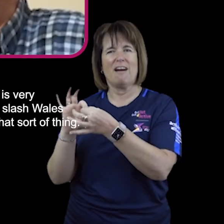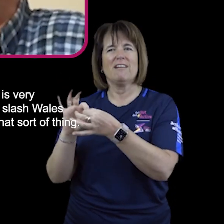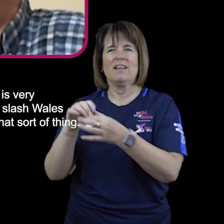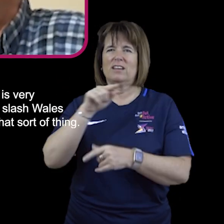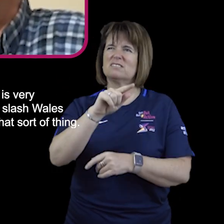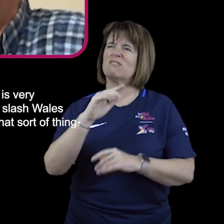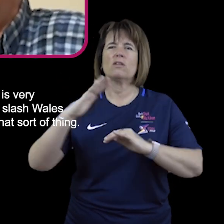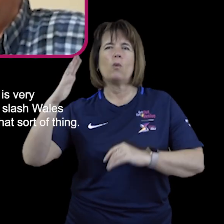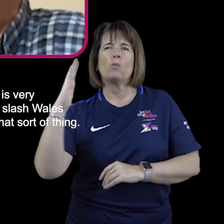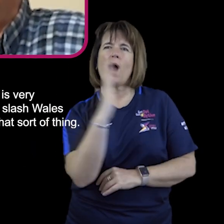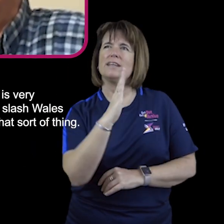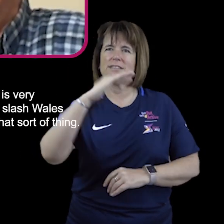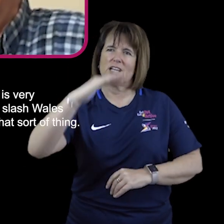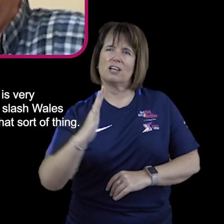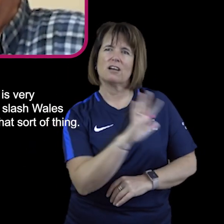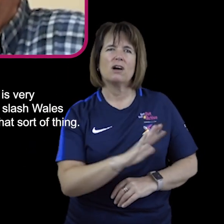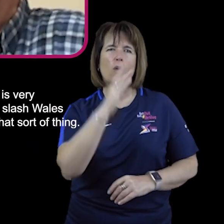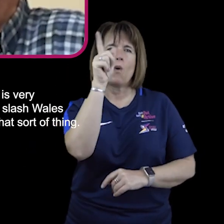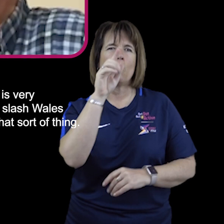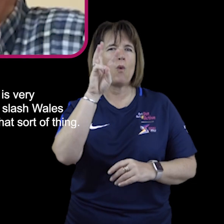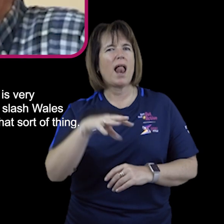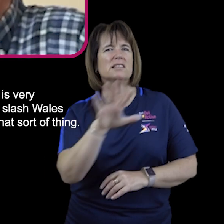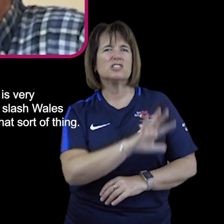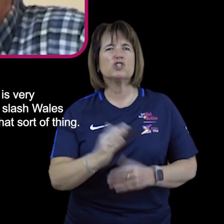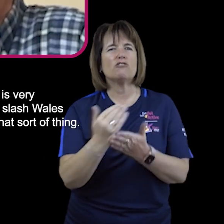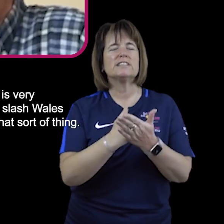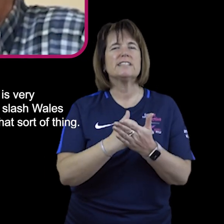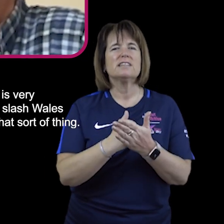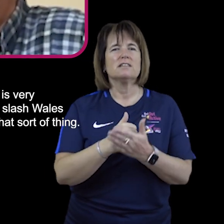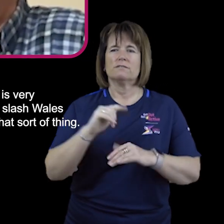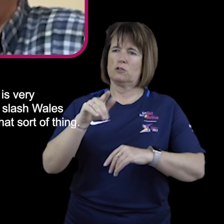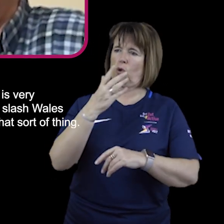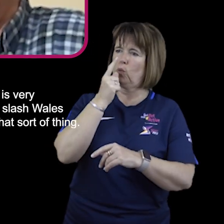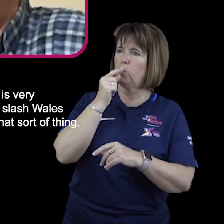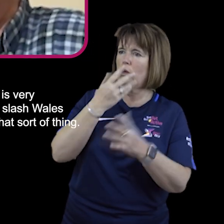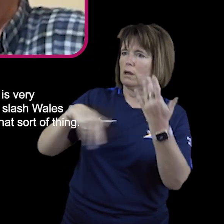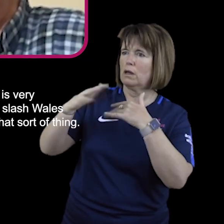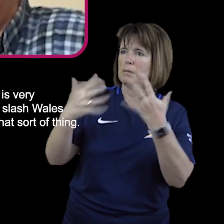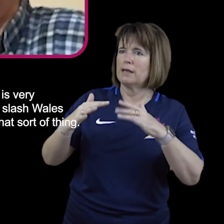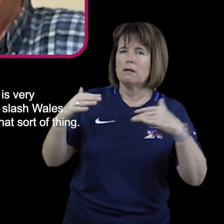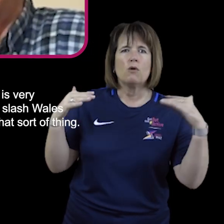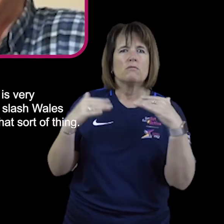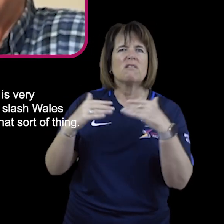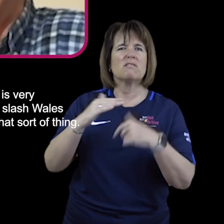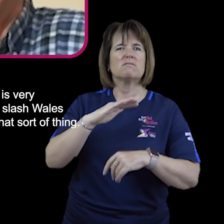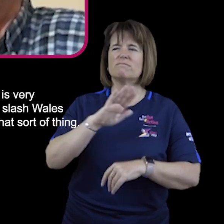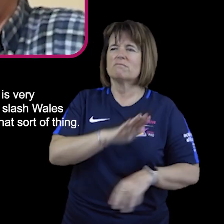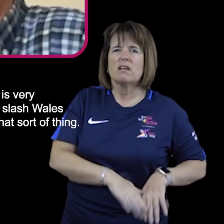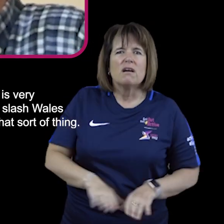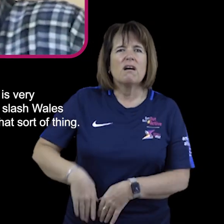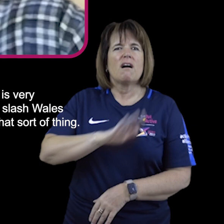intertwined with a charity called Elaborate. And again, I think that's a fairly local West Country / Wales